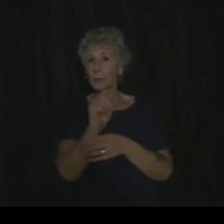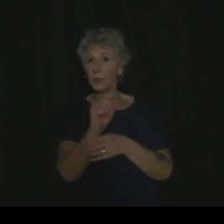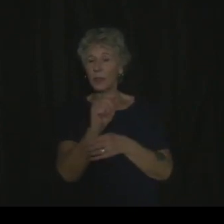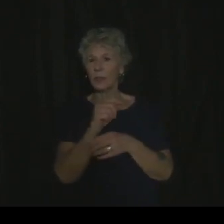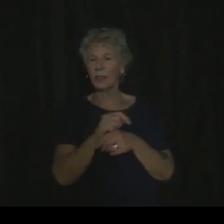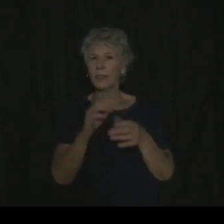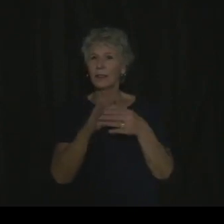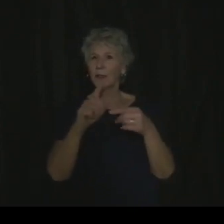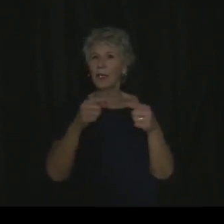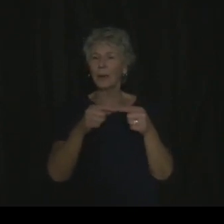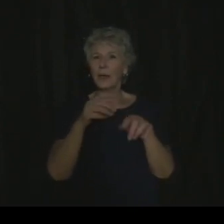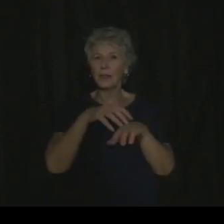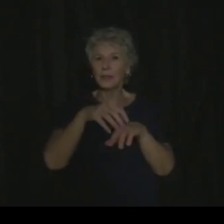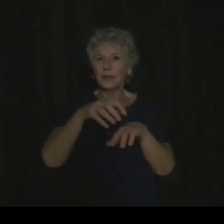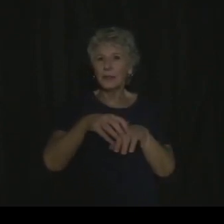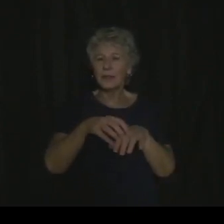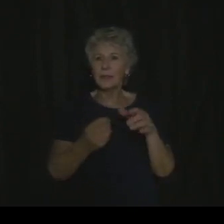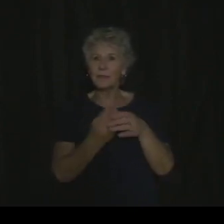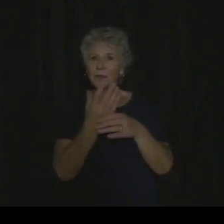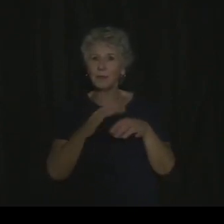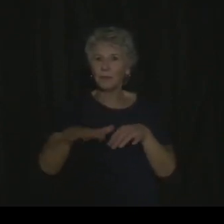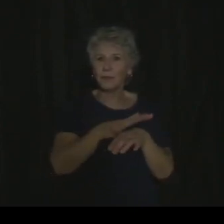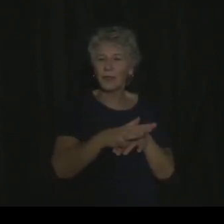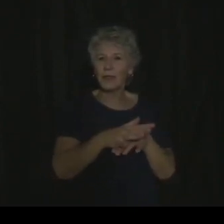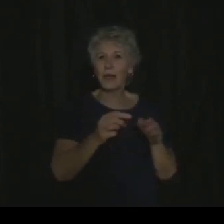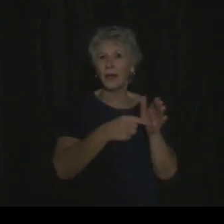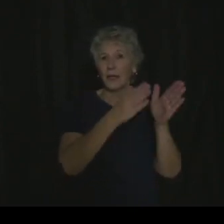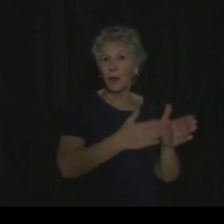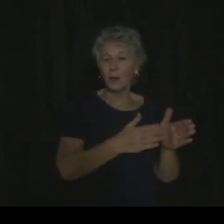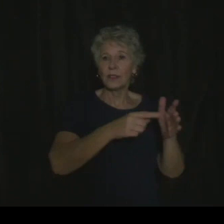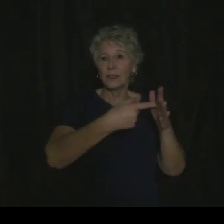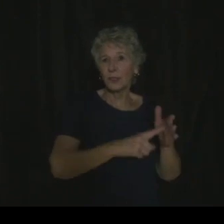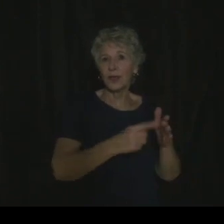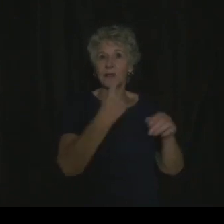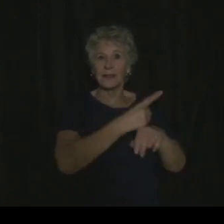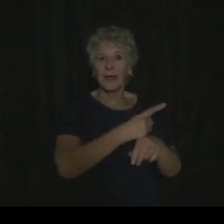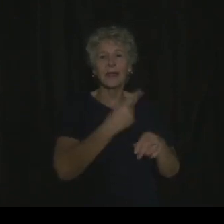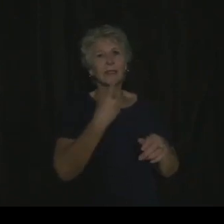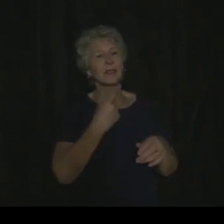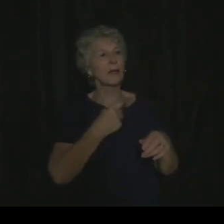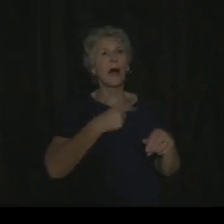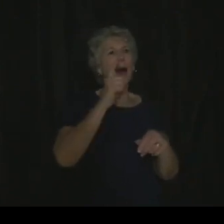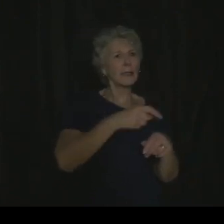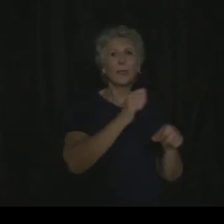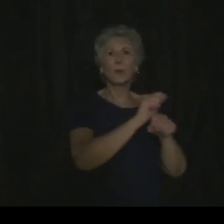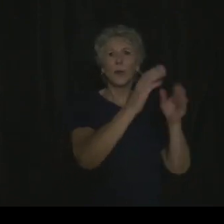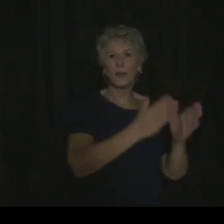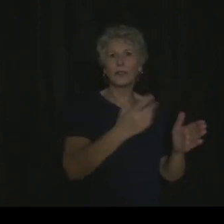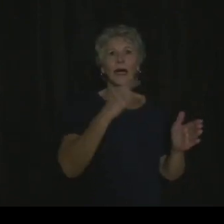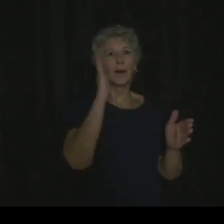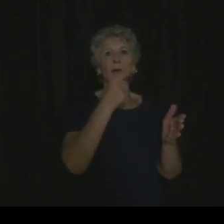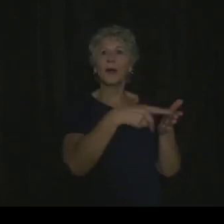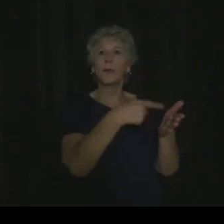vineyard and the workers. Remember that? The owner of the vineyard starts the day and he says, I need some workers and I will pay